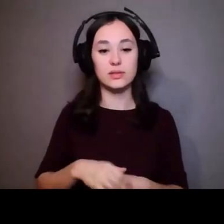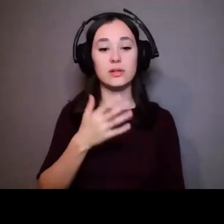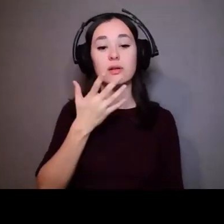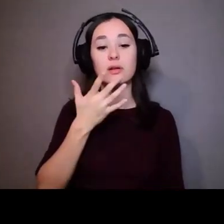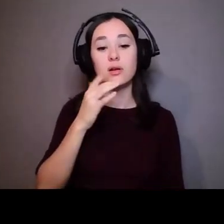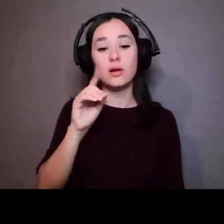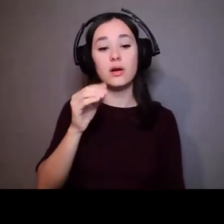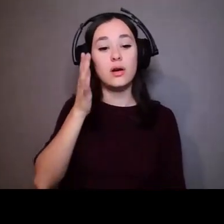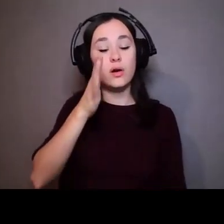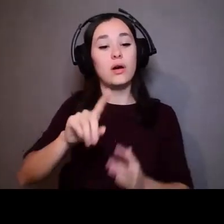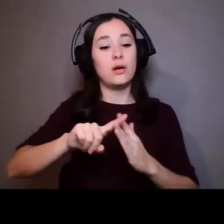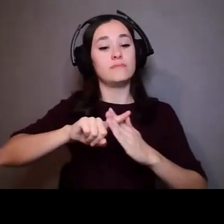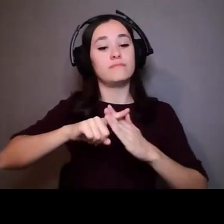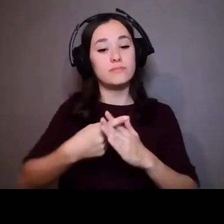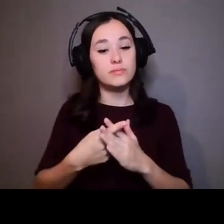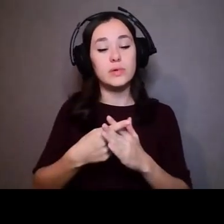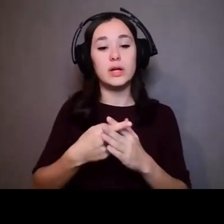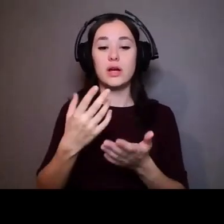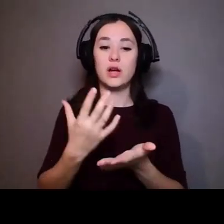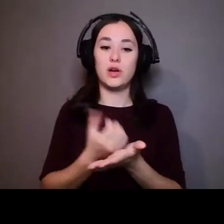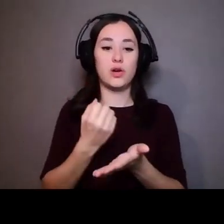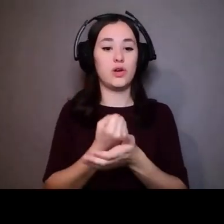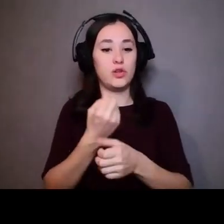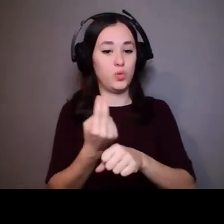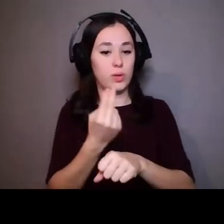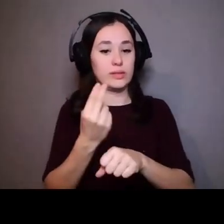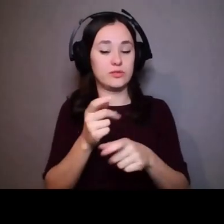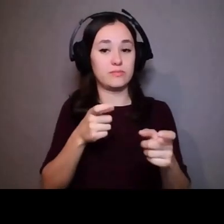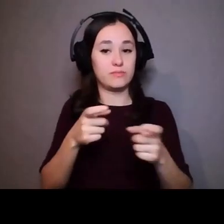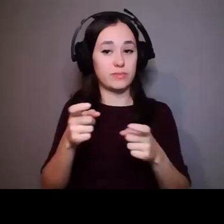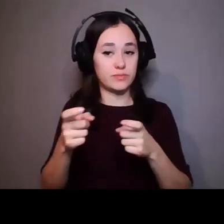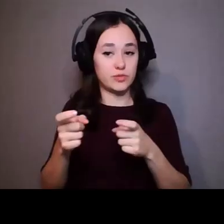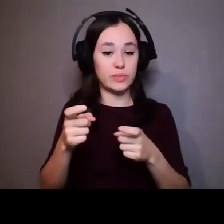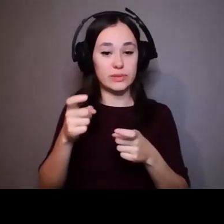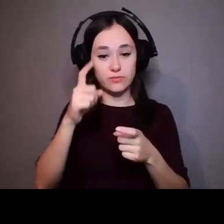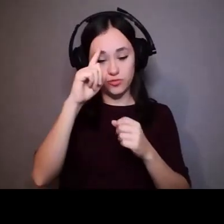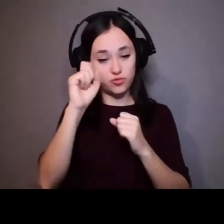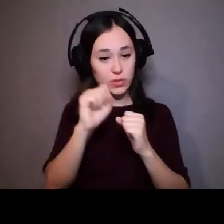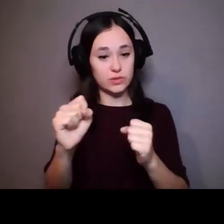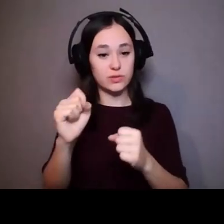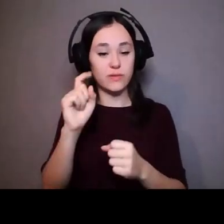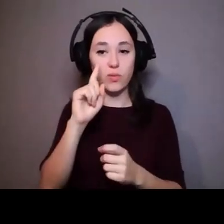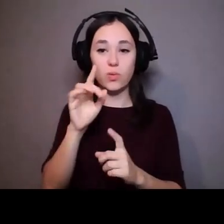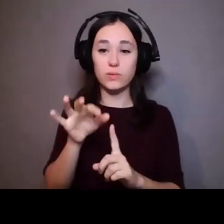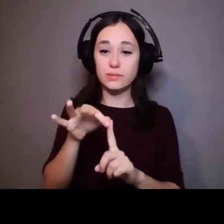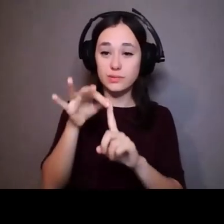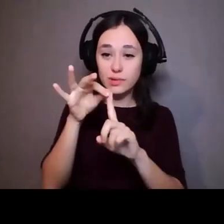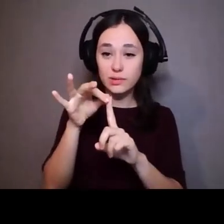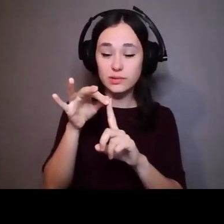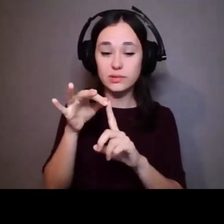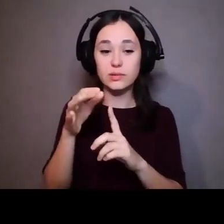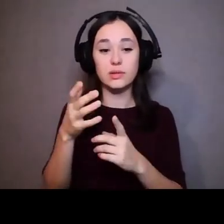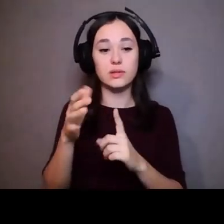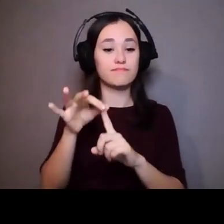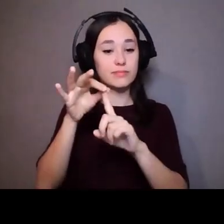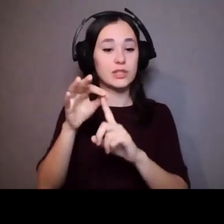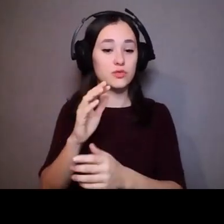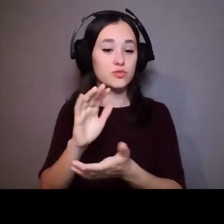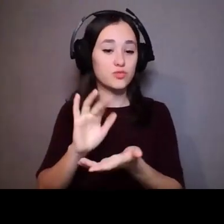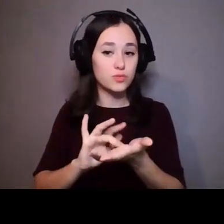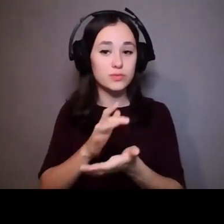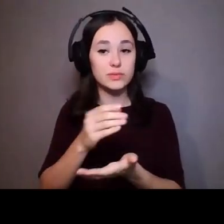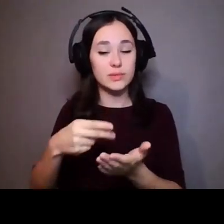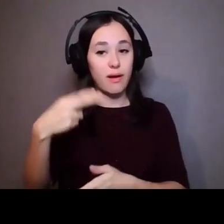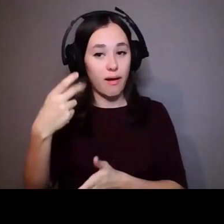management strategies for select specialty drugs and high-cost drugs, increasing rebates and addressing recent cost growth.